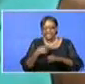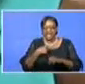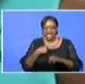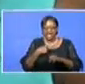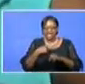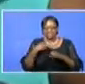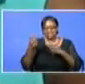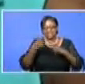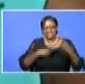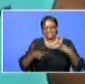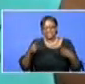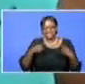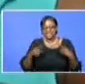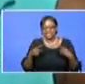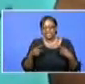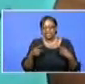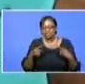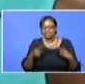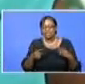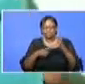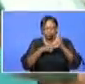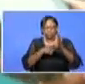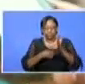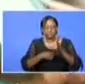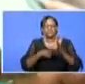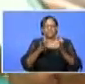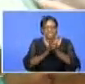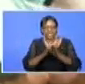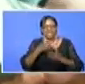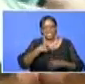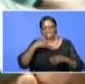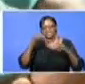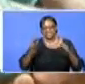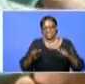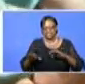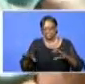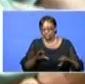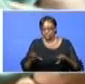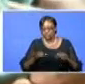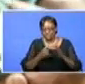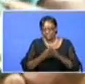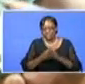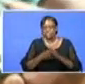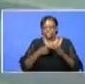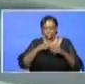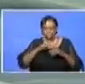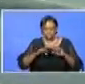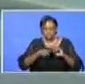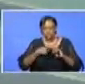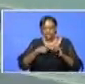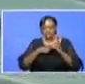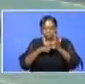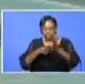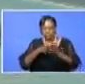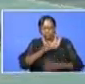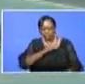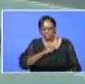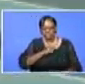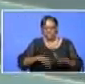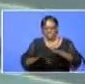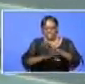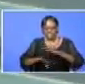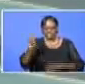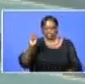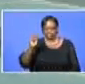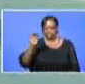in to prove to everybody that I could do it. And I just go there and prove myself. Now in the under-20